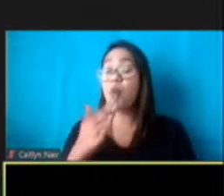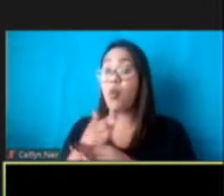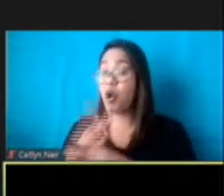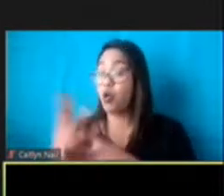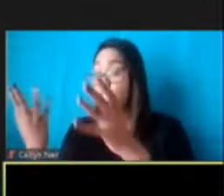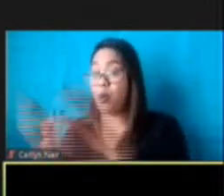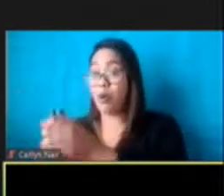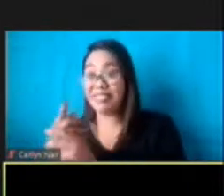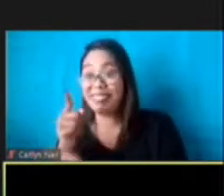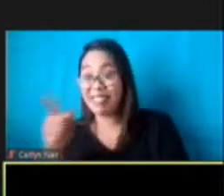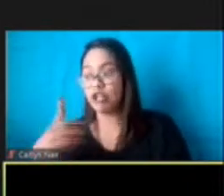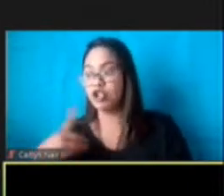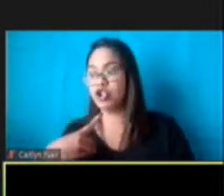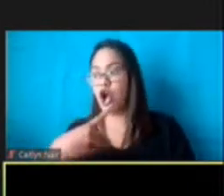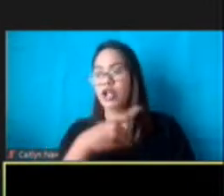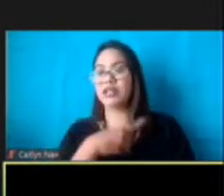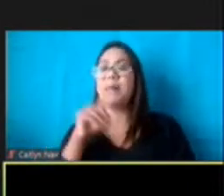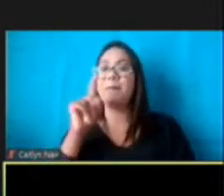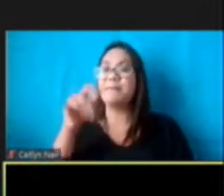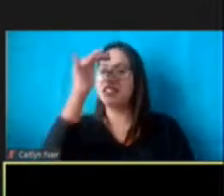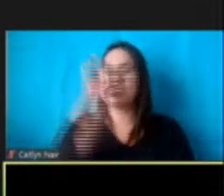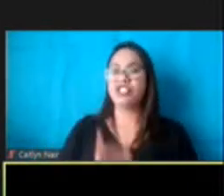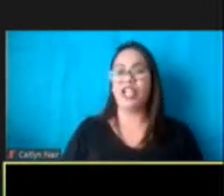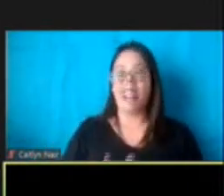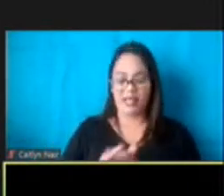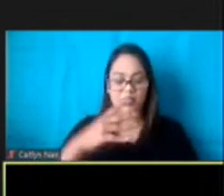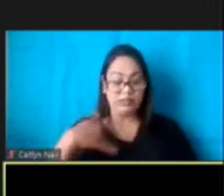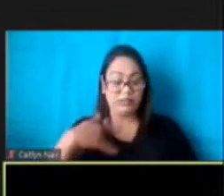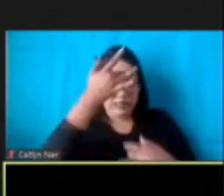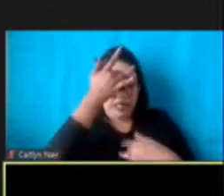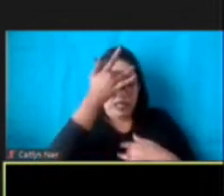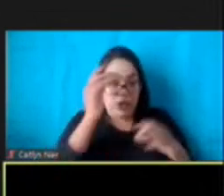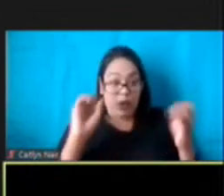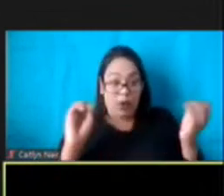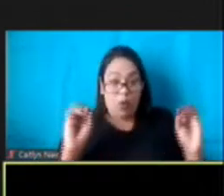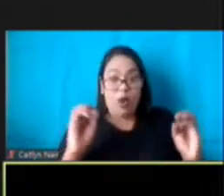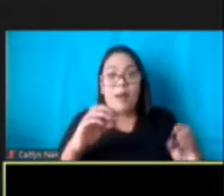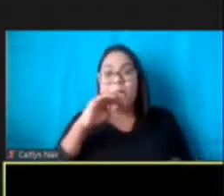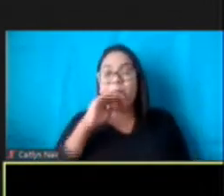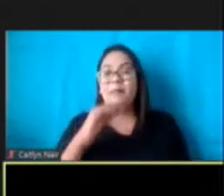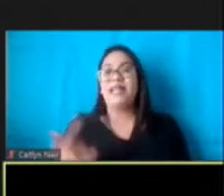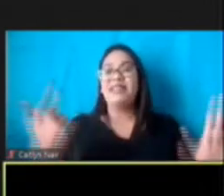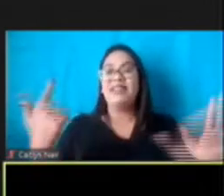checked, quarantined, and all that. That then disturbs that theater